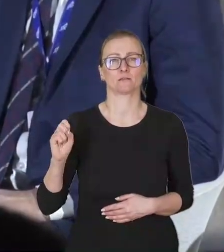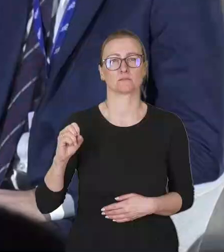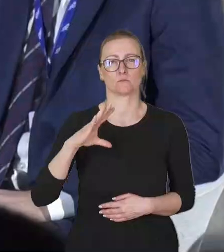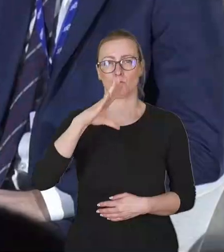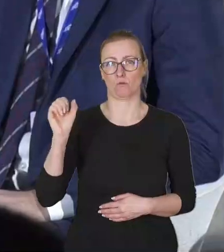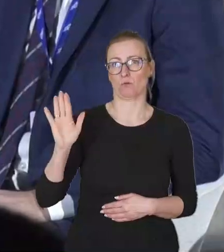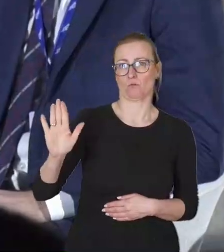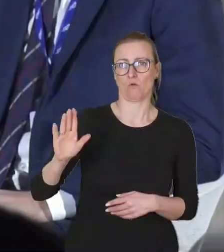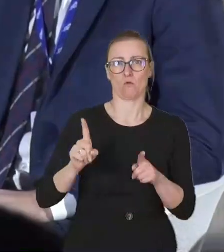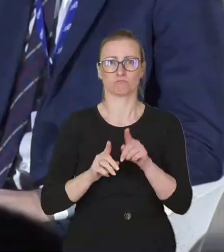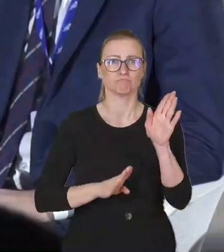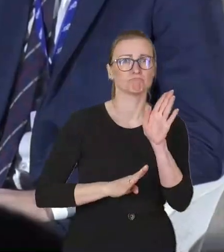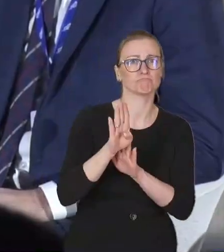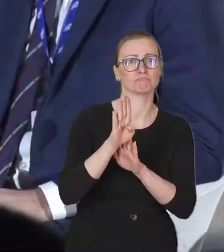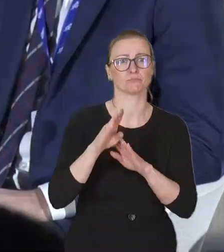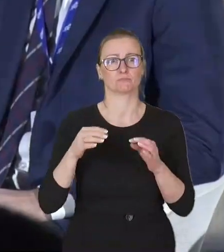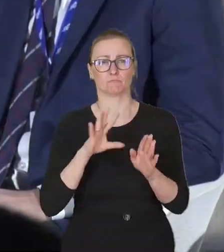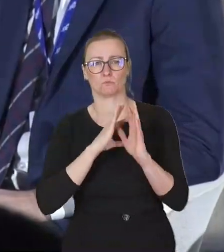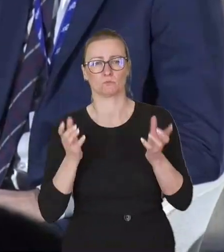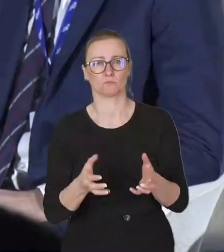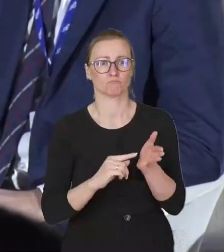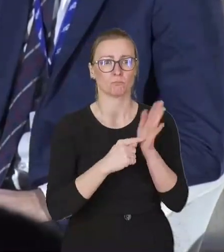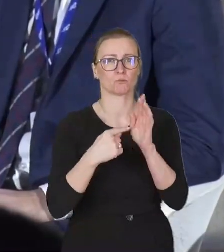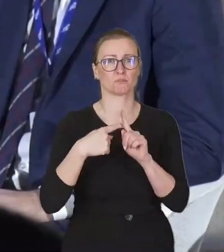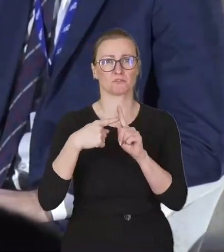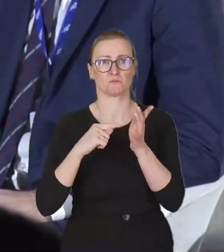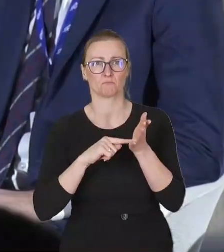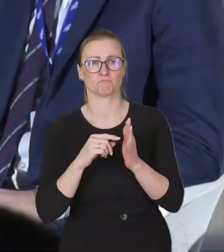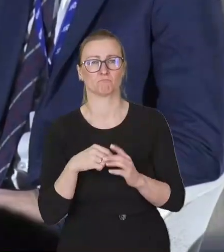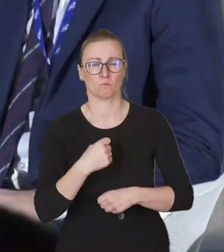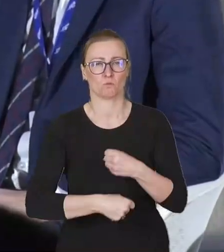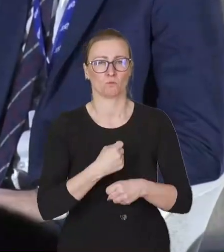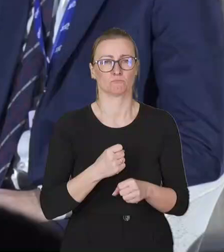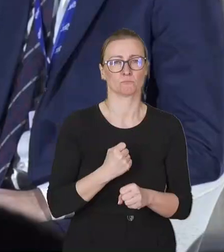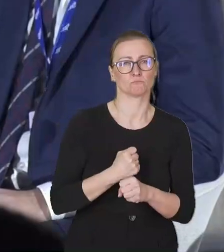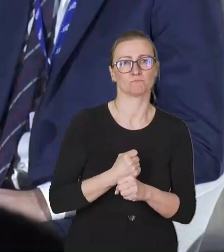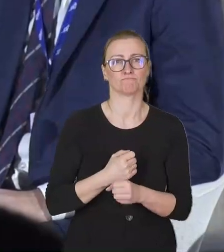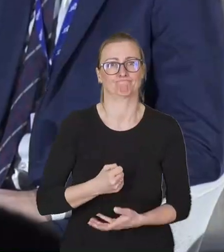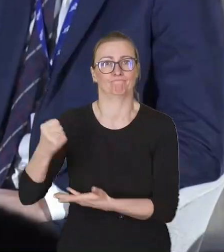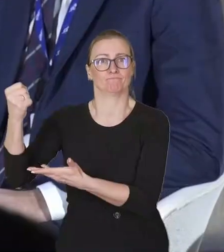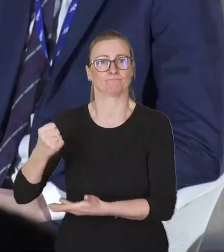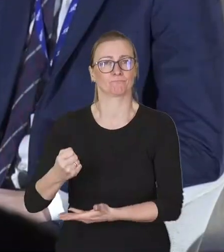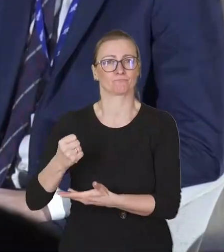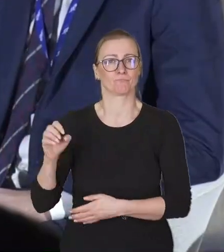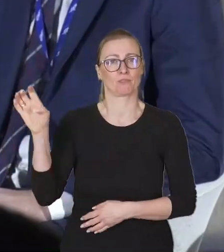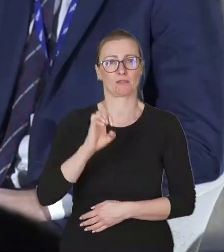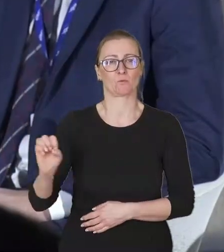cooperated with financing institutions such as the European Investment Bank and the EBRD, and also in the years 2006-2013, he